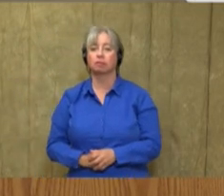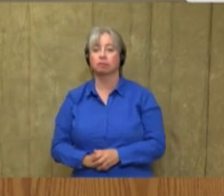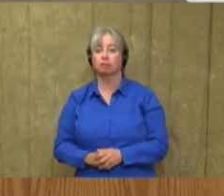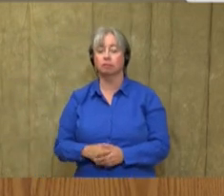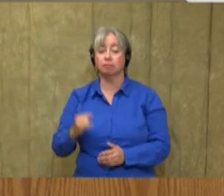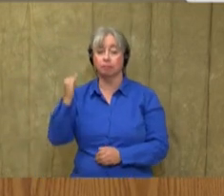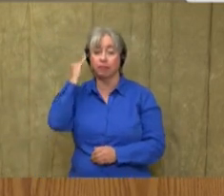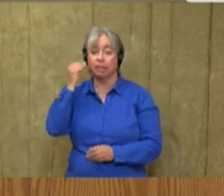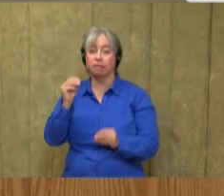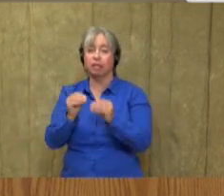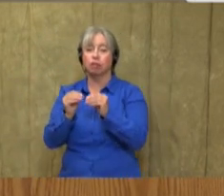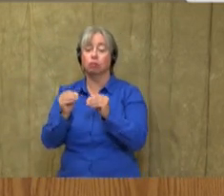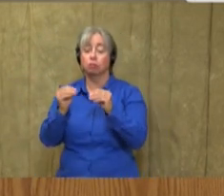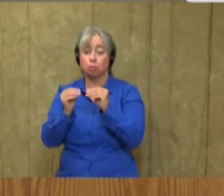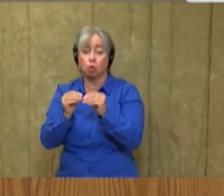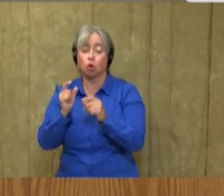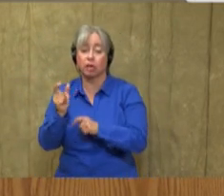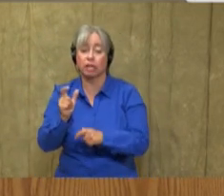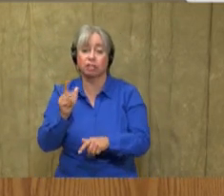put more energy into it,